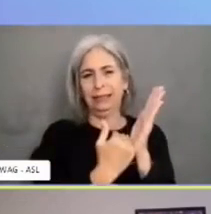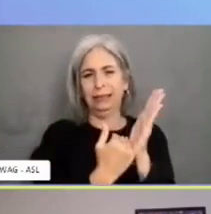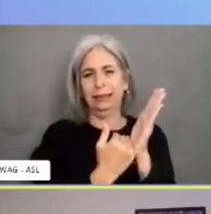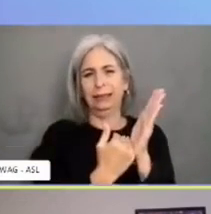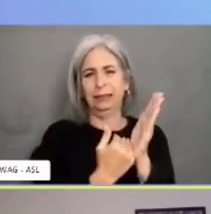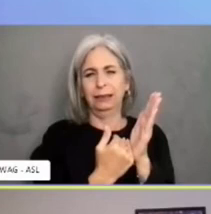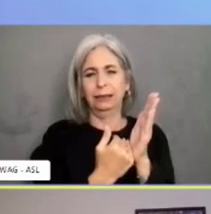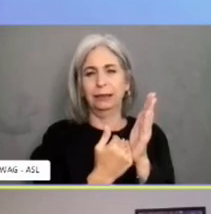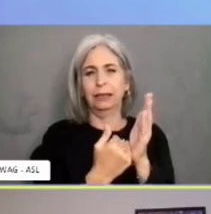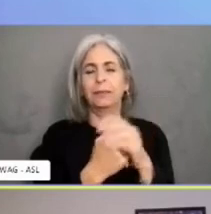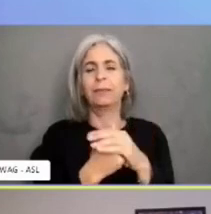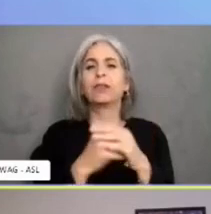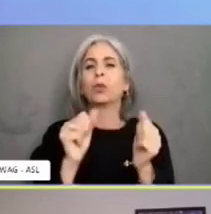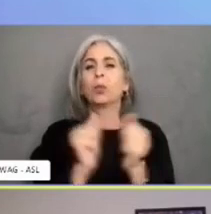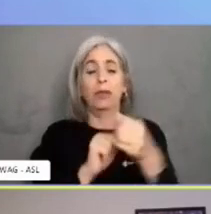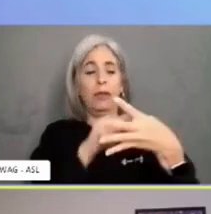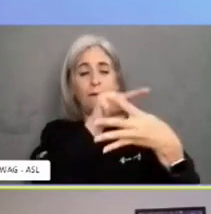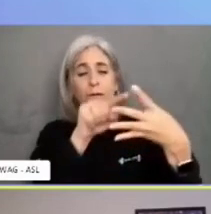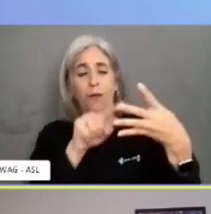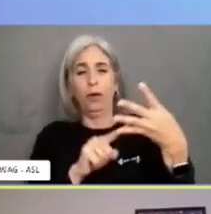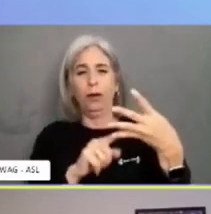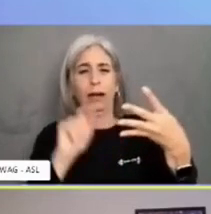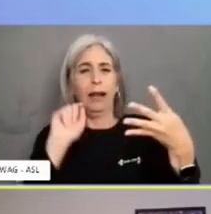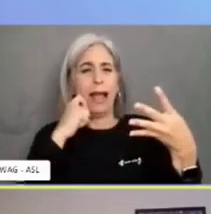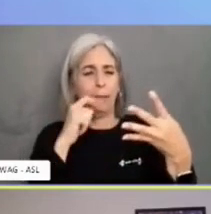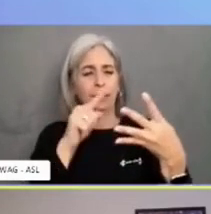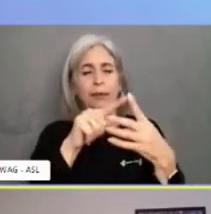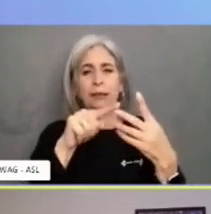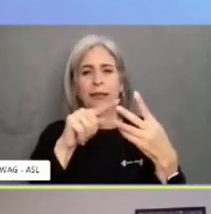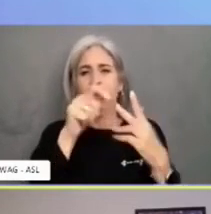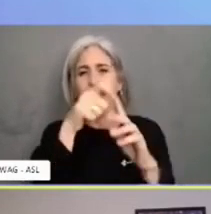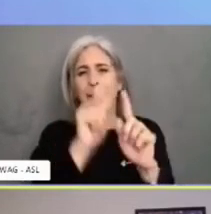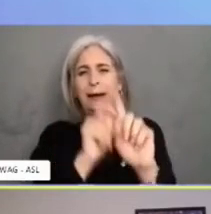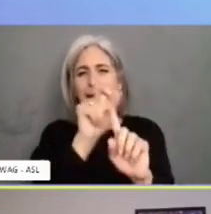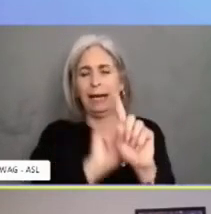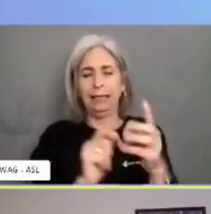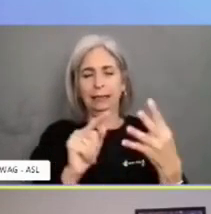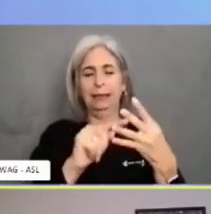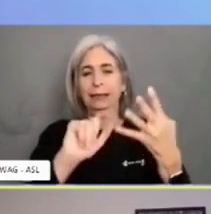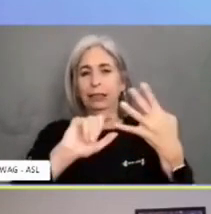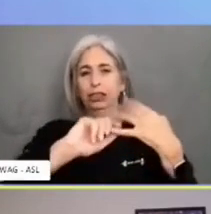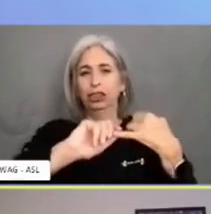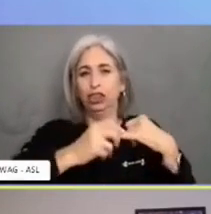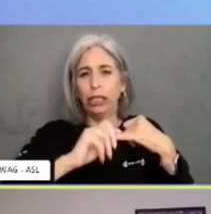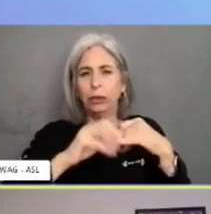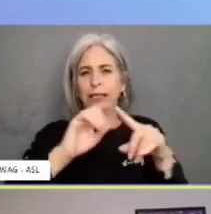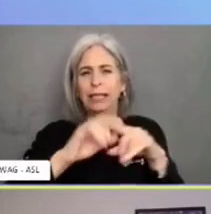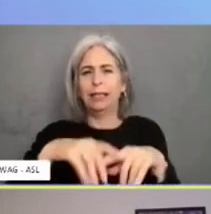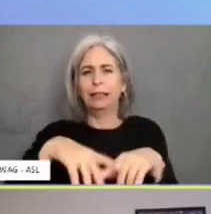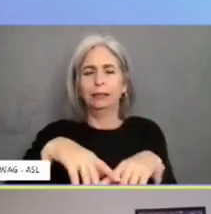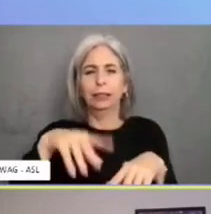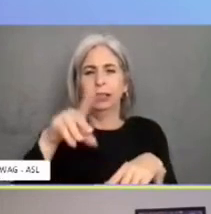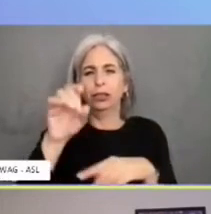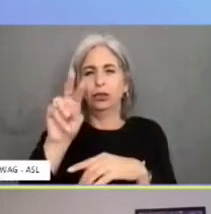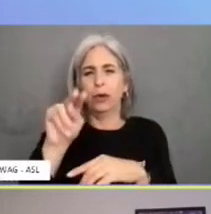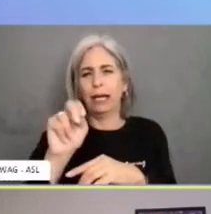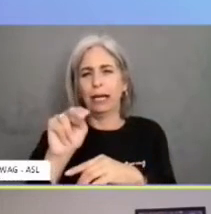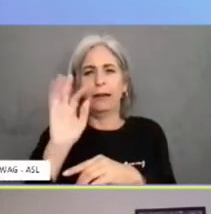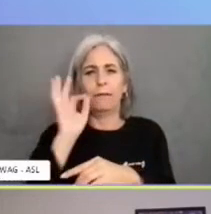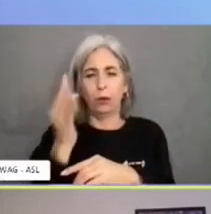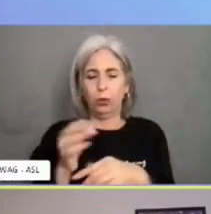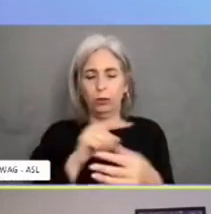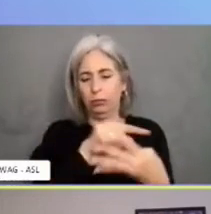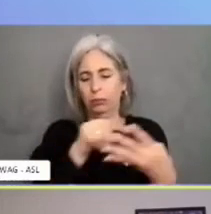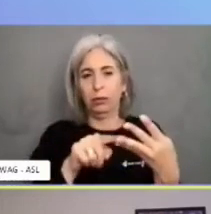list with 4 items: apples, bananas, cherries, and dragon fruits. I haven't done anything to influence the list